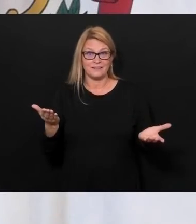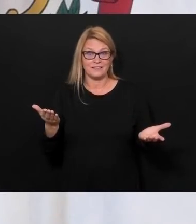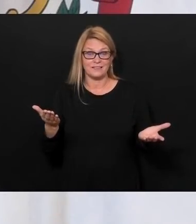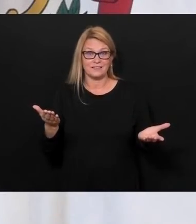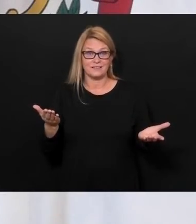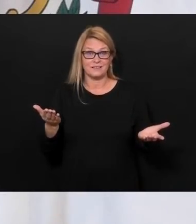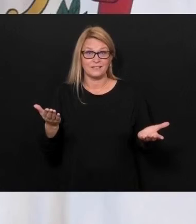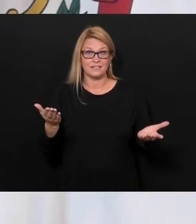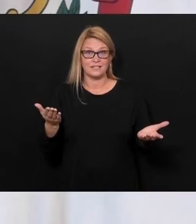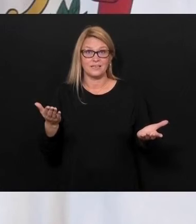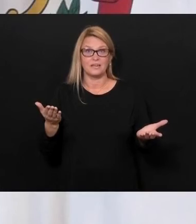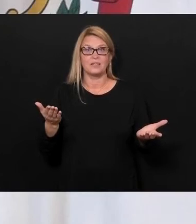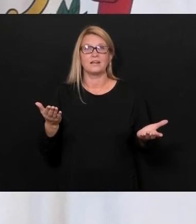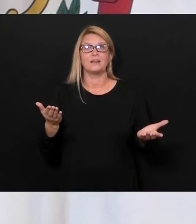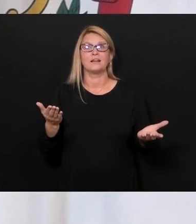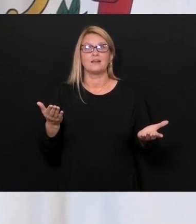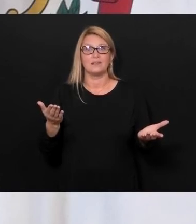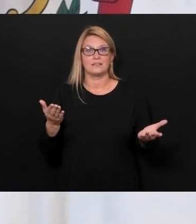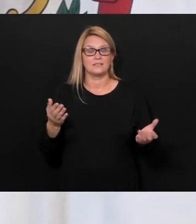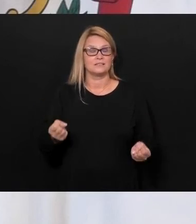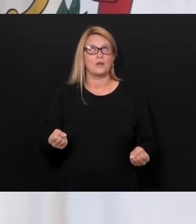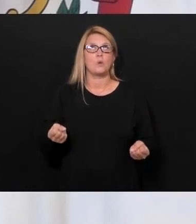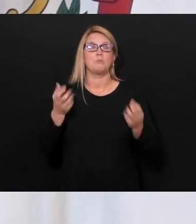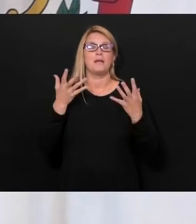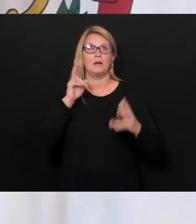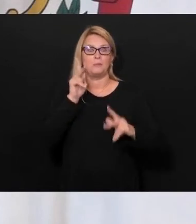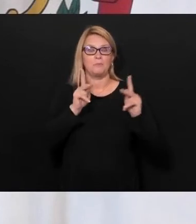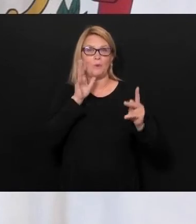a pile of those will die.